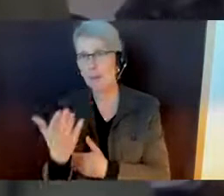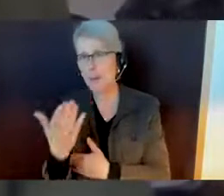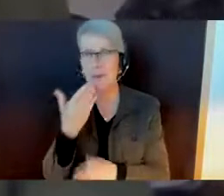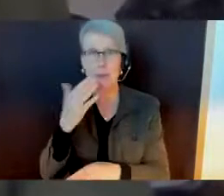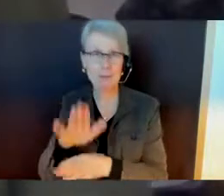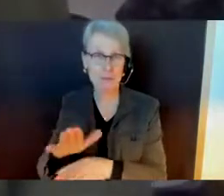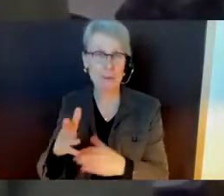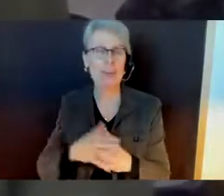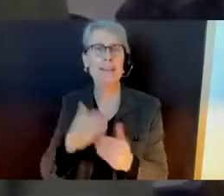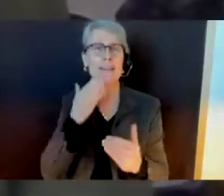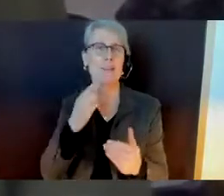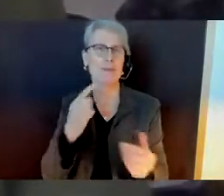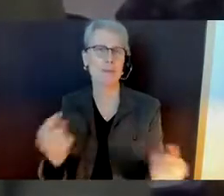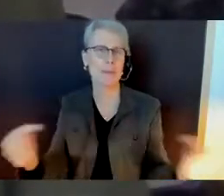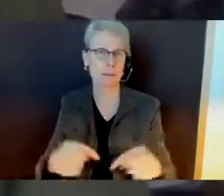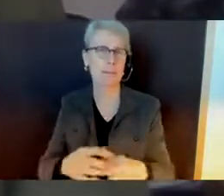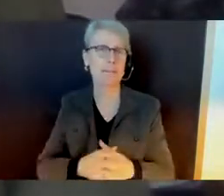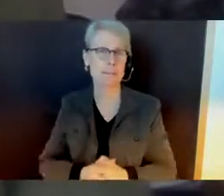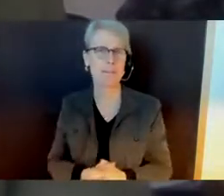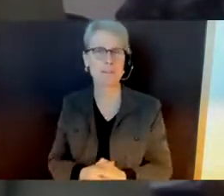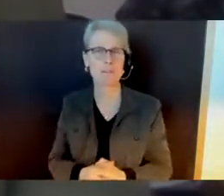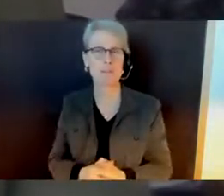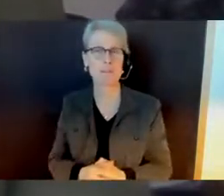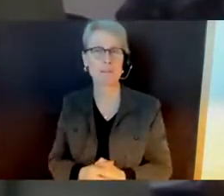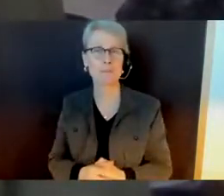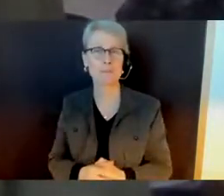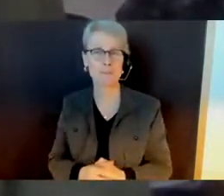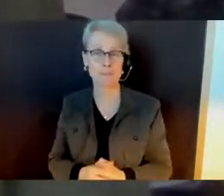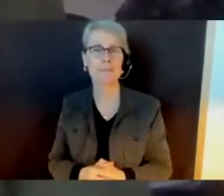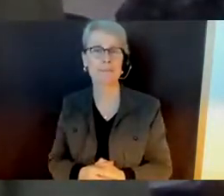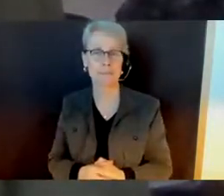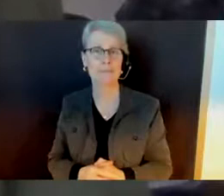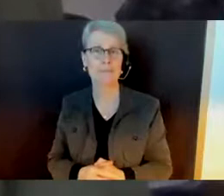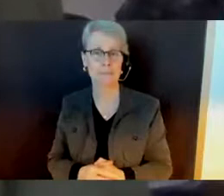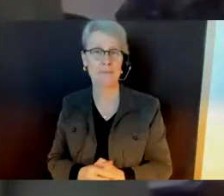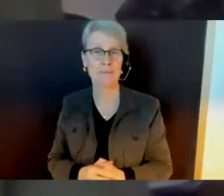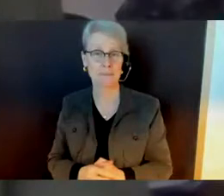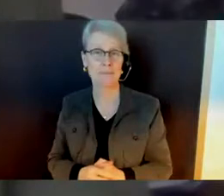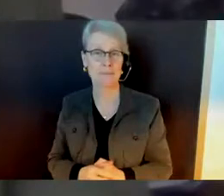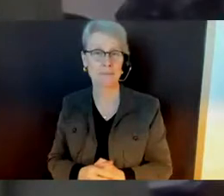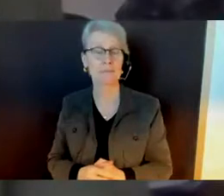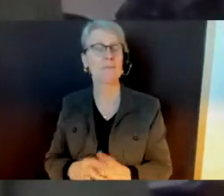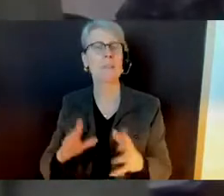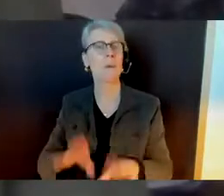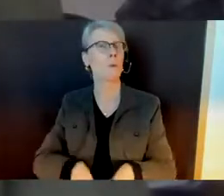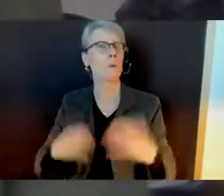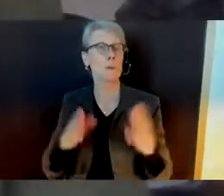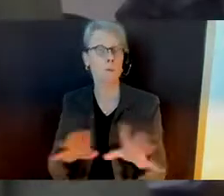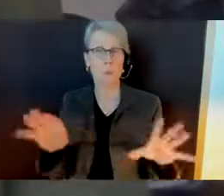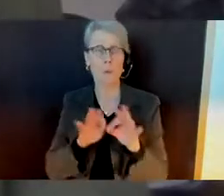good afternoon. Thank you for joining us. First and foremost, I am very